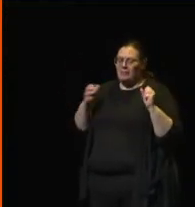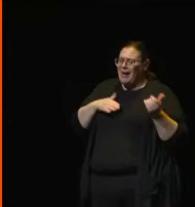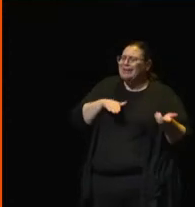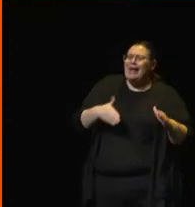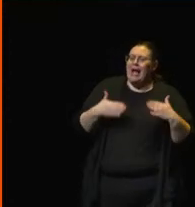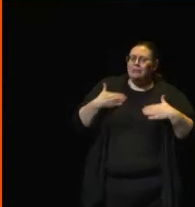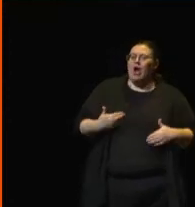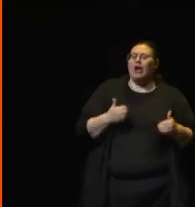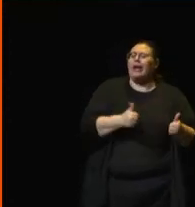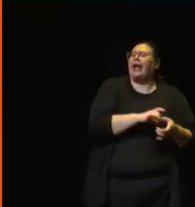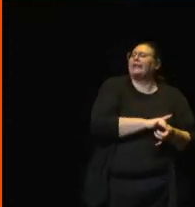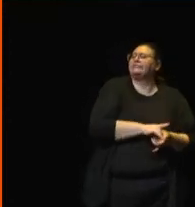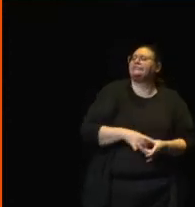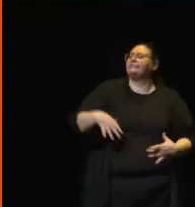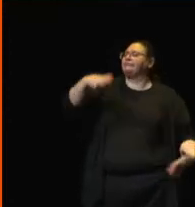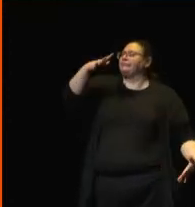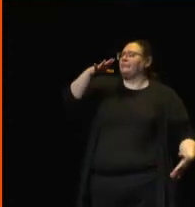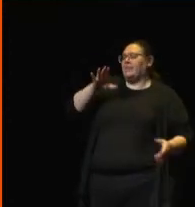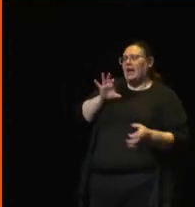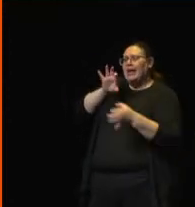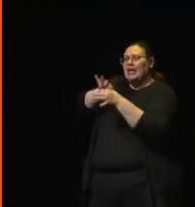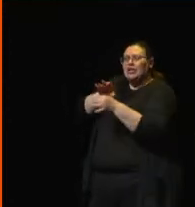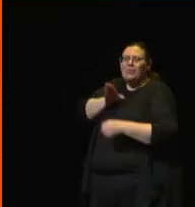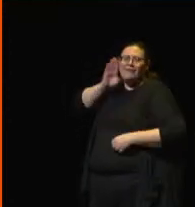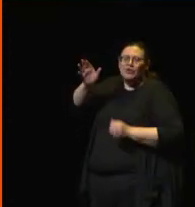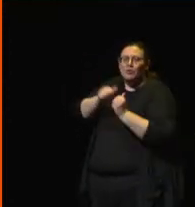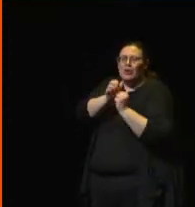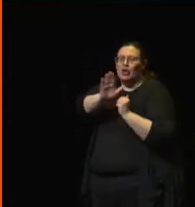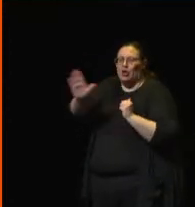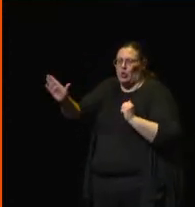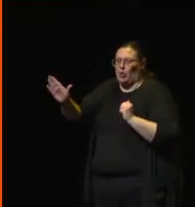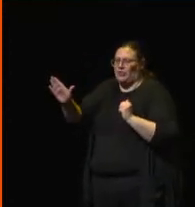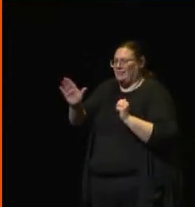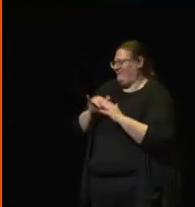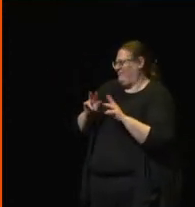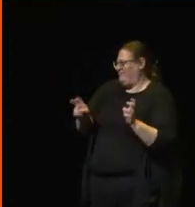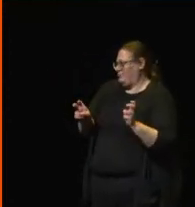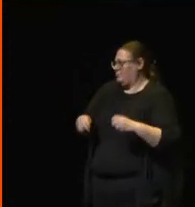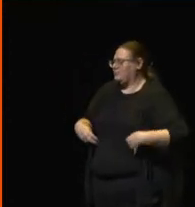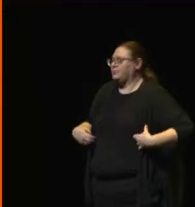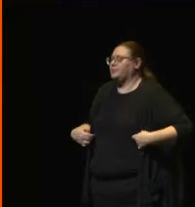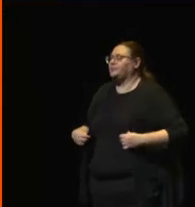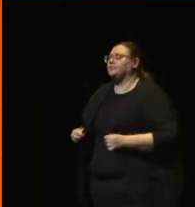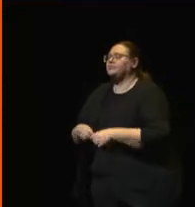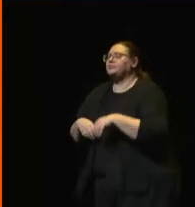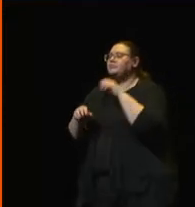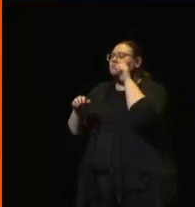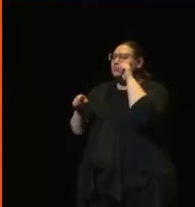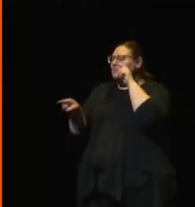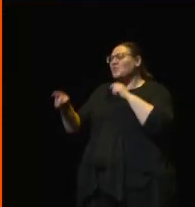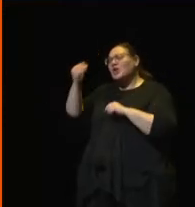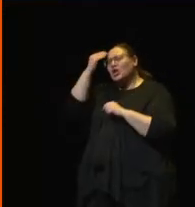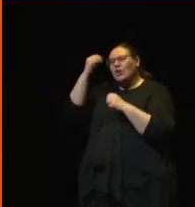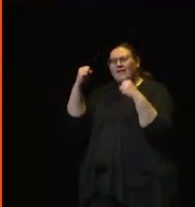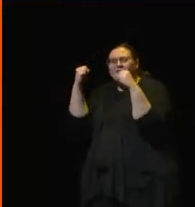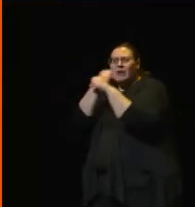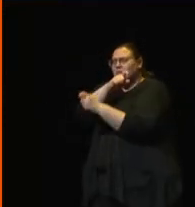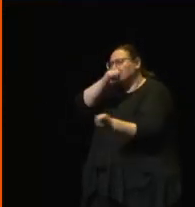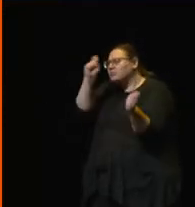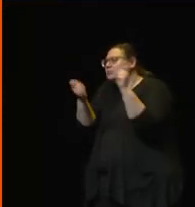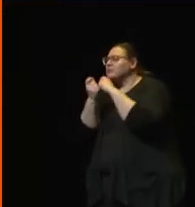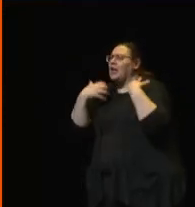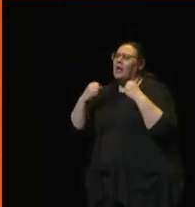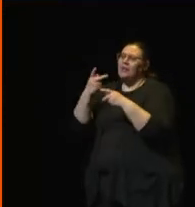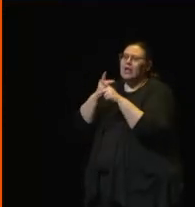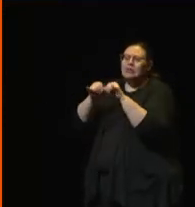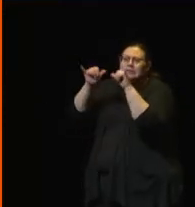body by hitching my future to yours," end quote. Ady knew that the fights to transform our healthcare system and